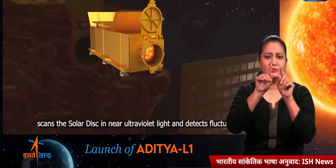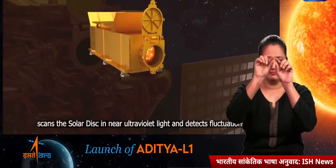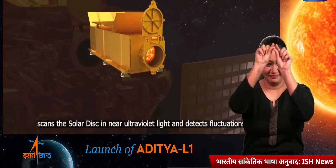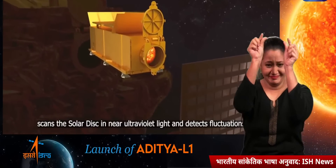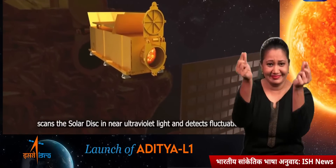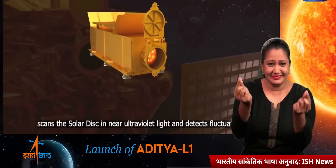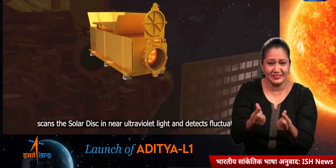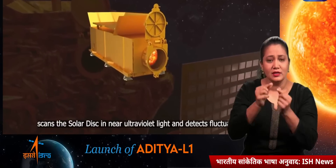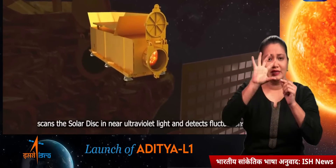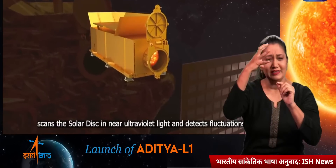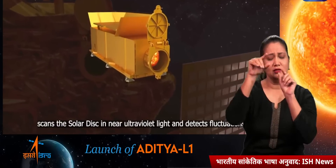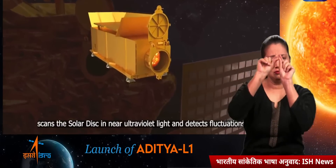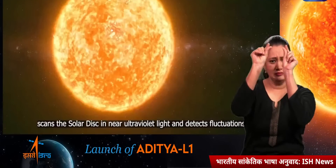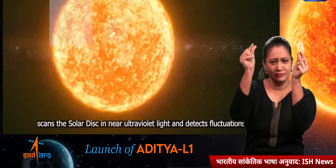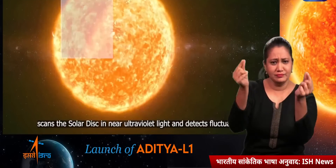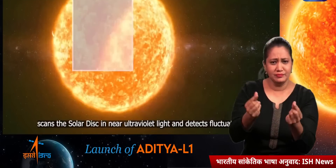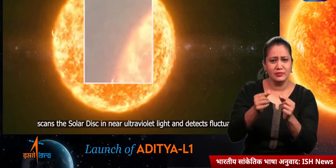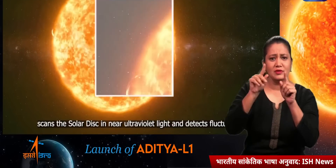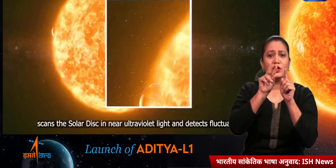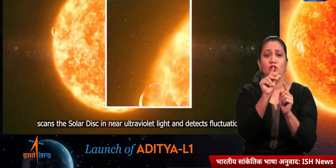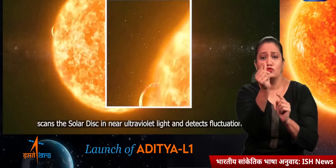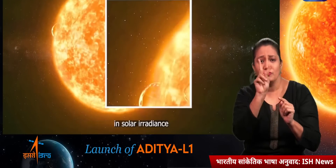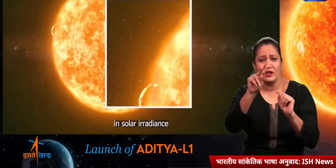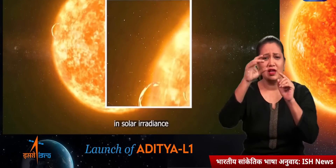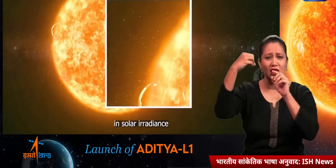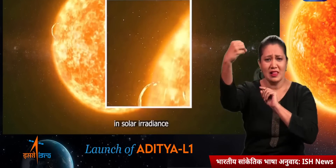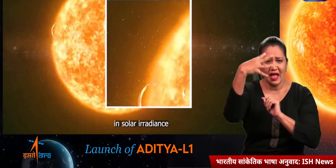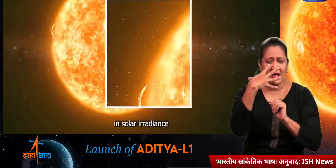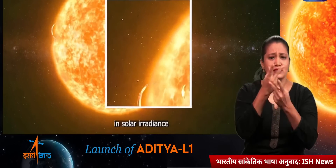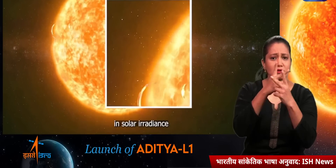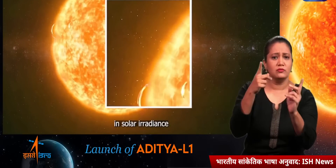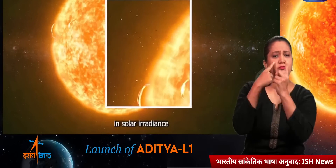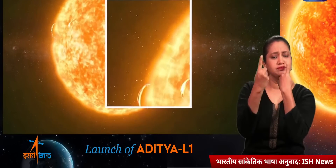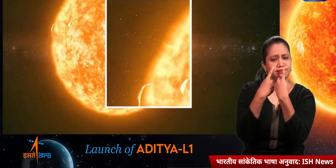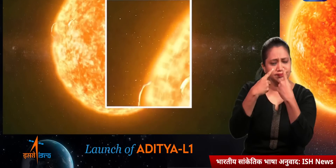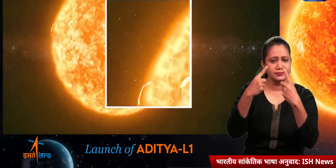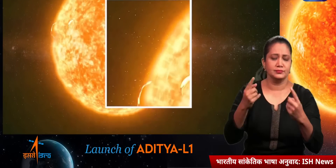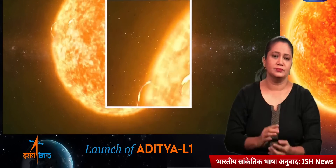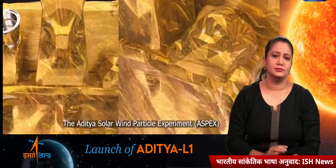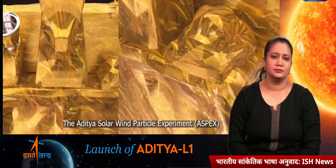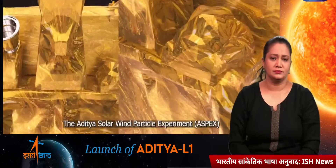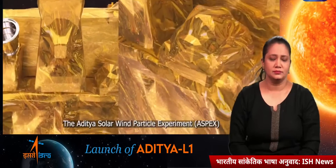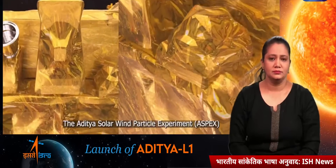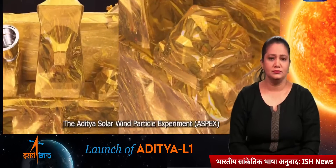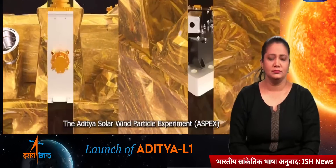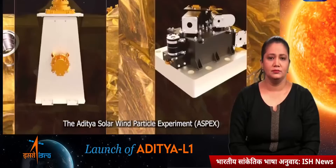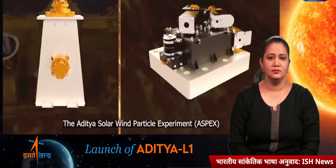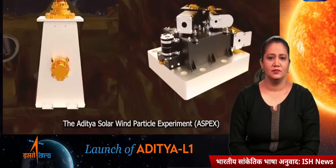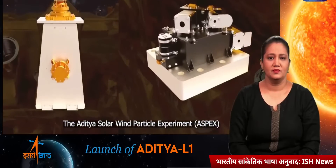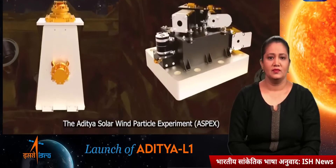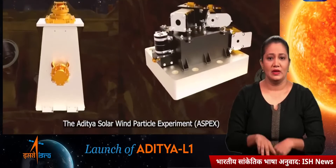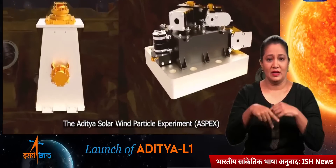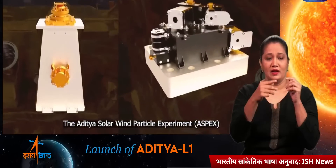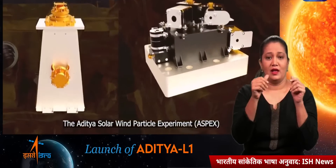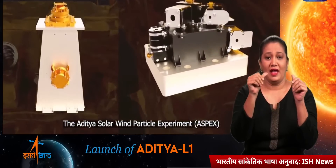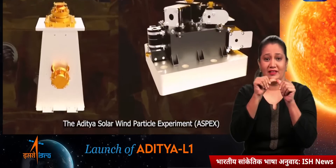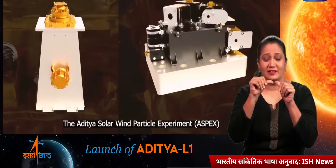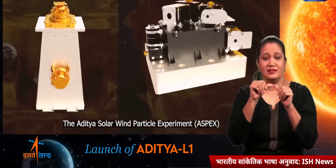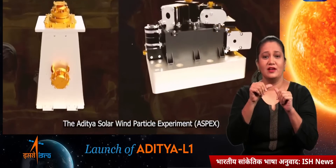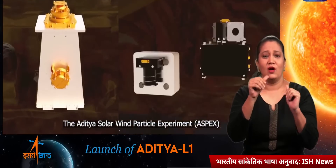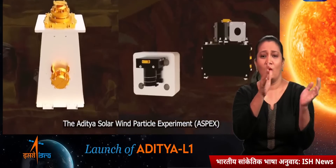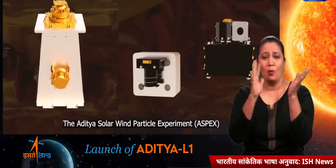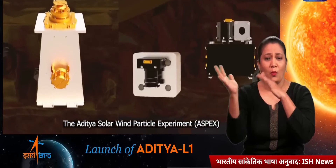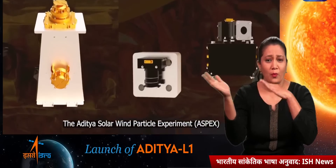near ultraviolet light and detects fluctuations in solar irradiance. The Aditya Solar Wind